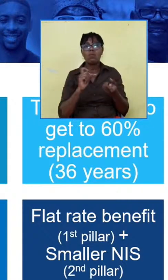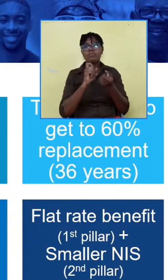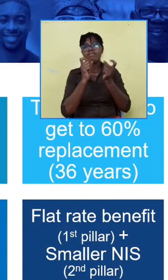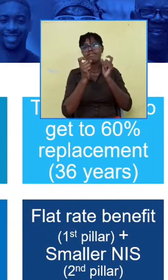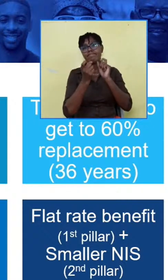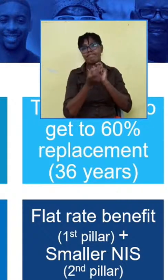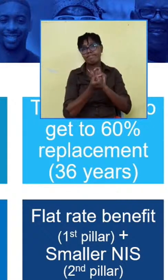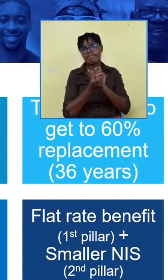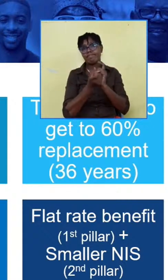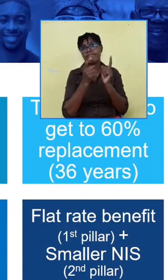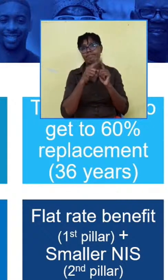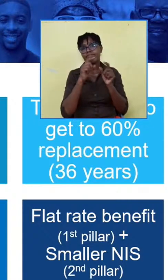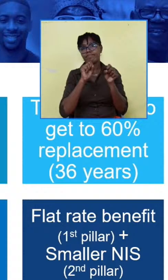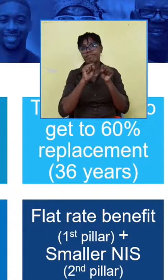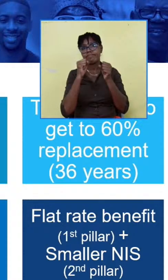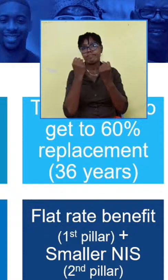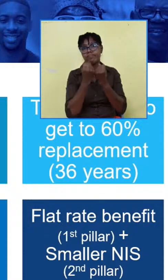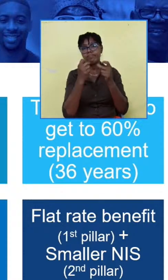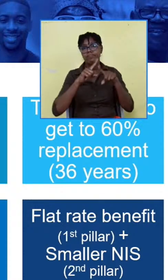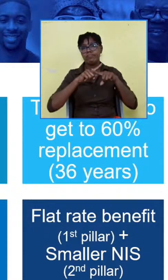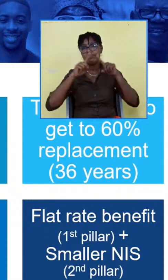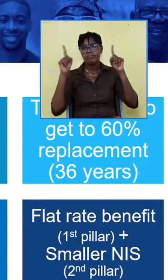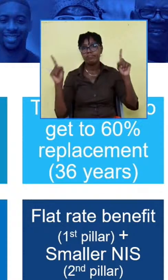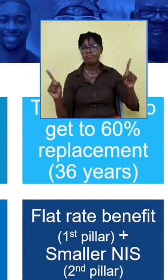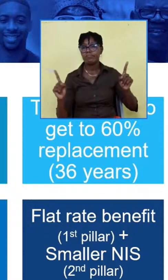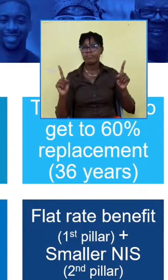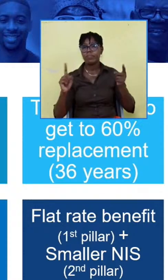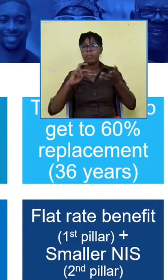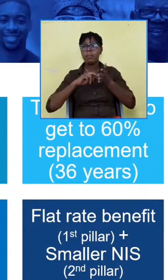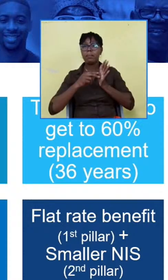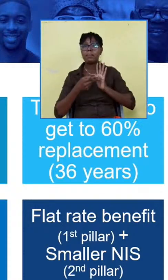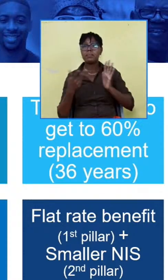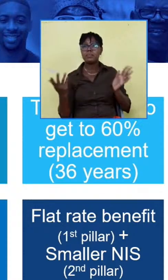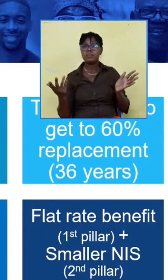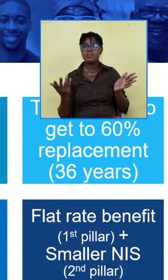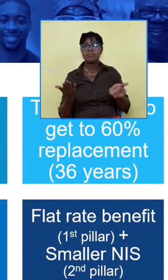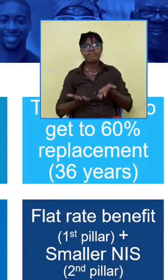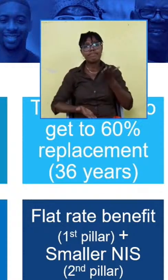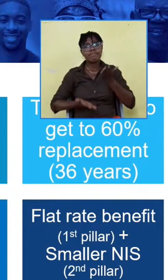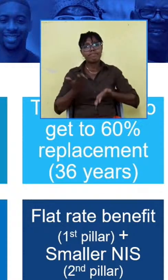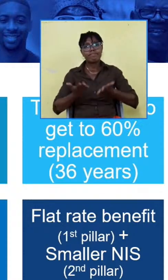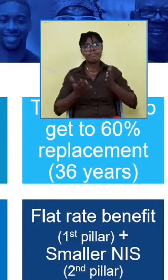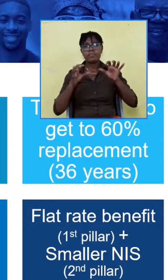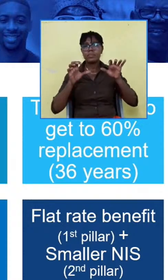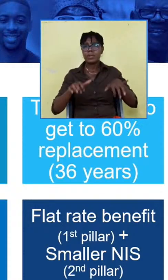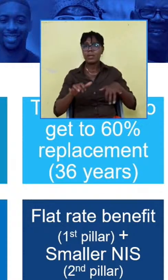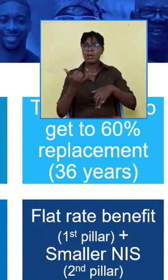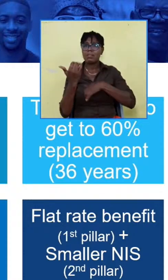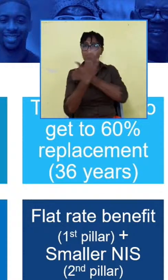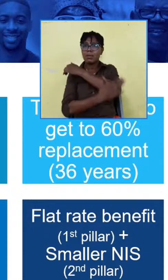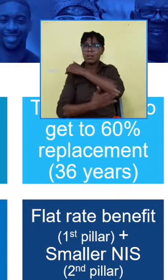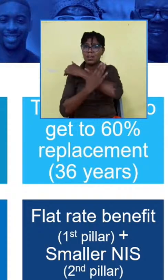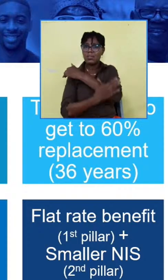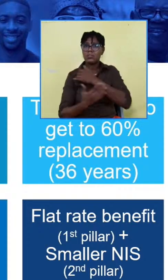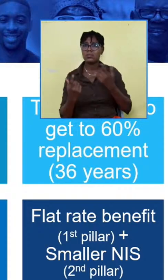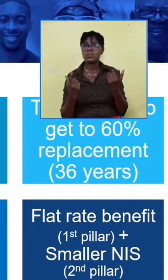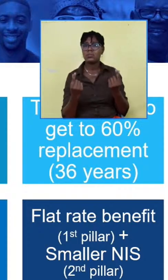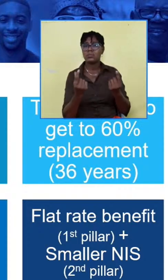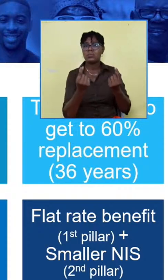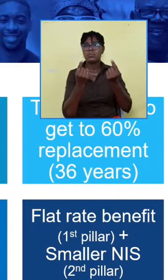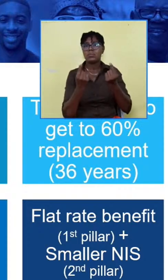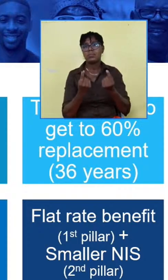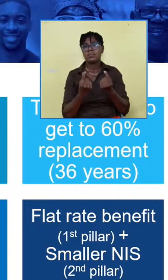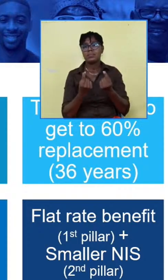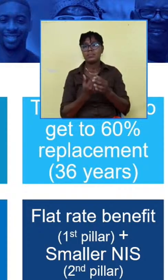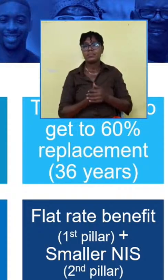which means that we can do things differently. What we can possibly do is and other countries, many countries do this,